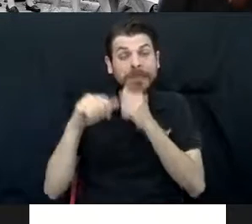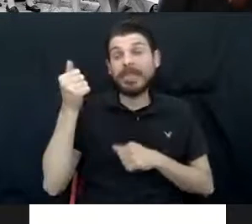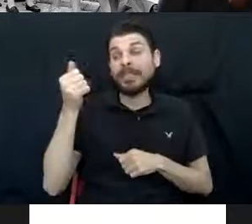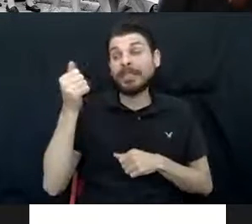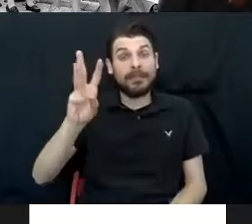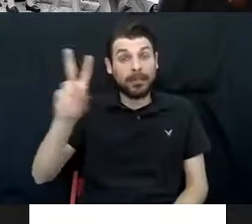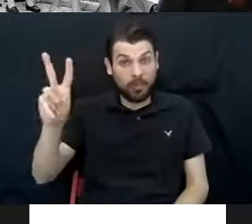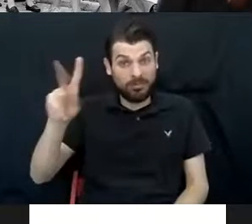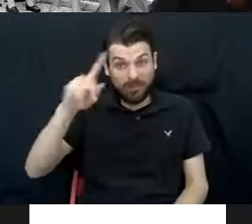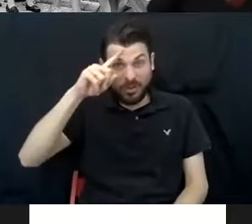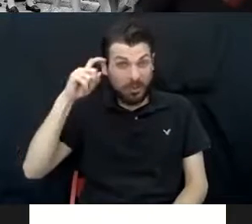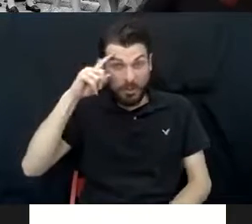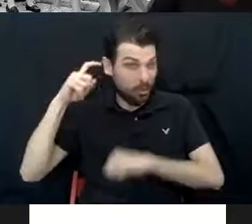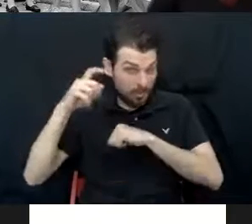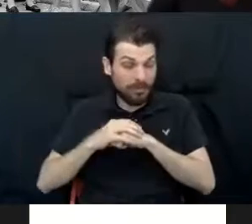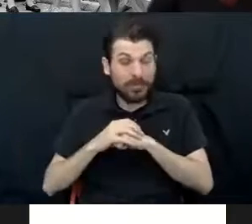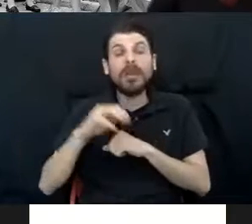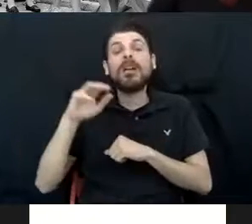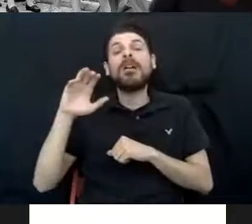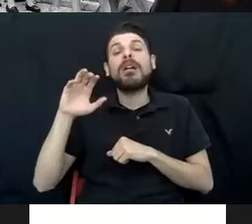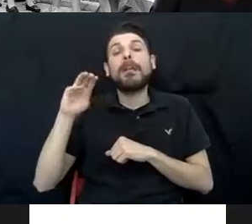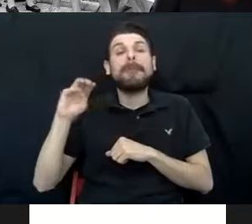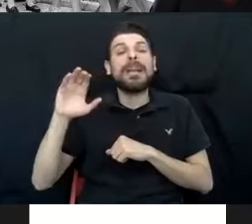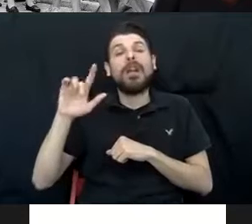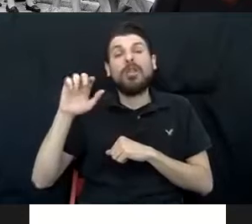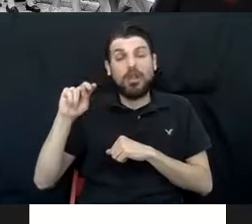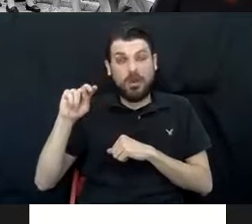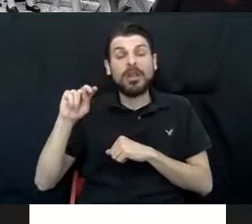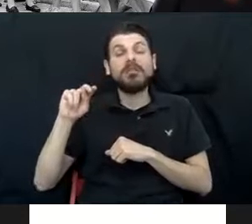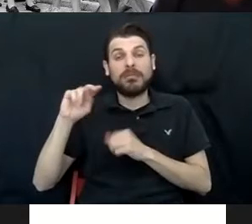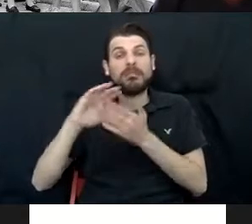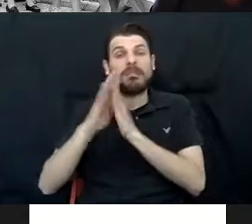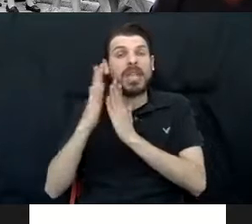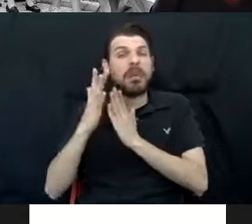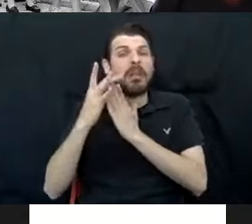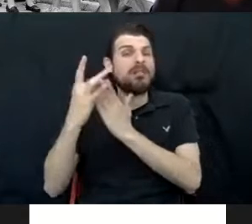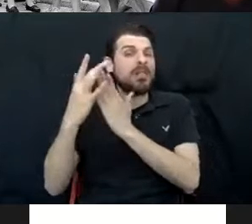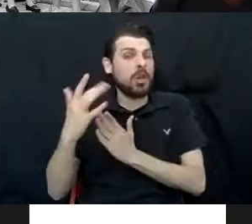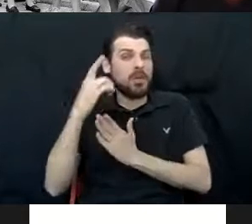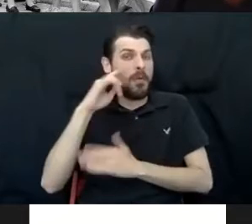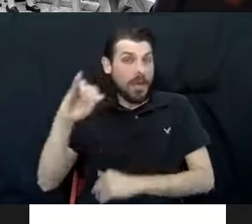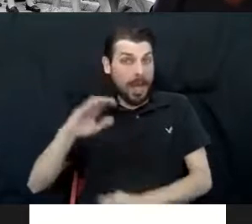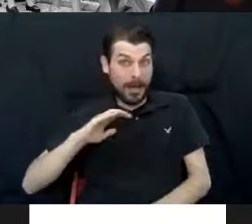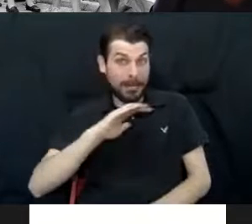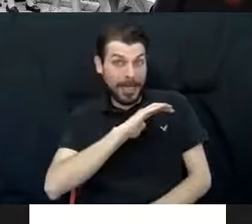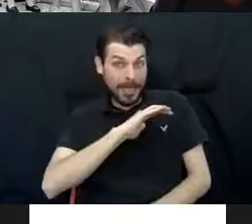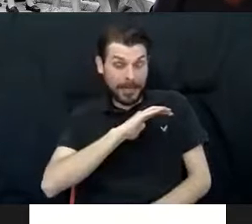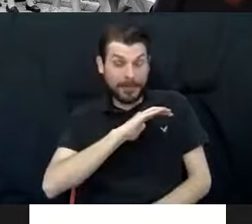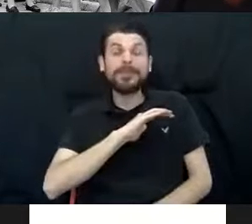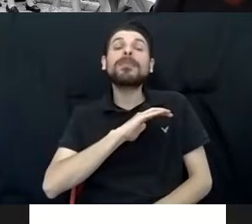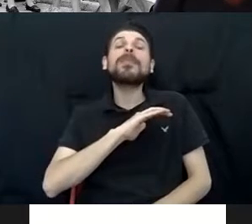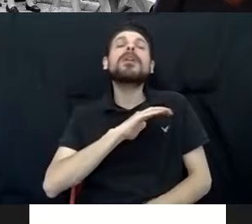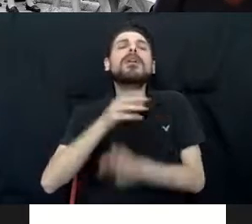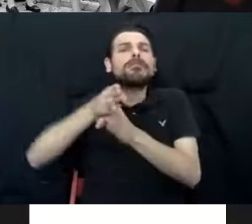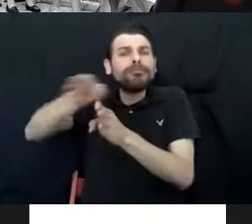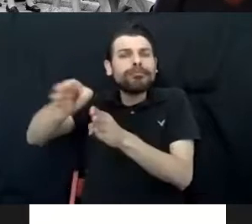1962, McLaurin headed SNCC's, or the Student Nonviolent Coordinating Committee's, voter registration drive